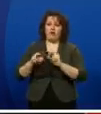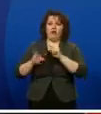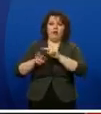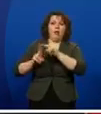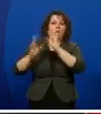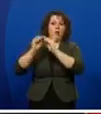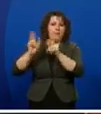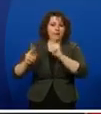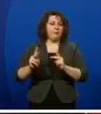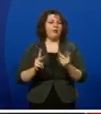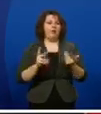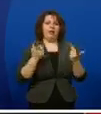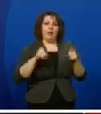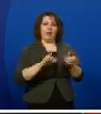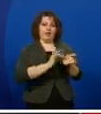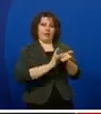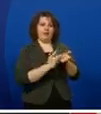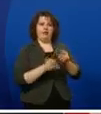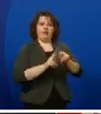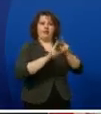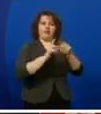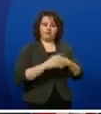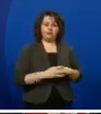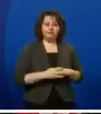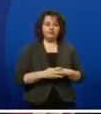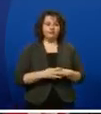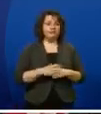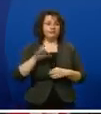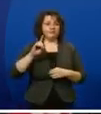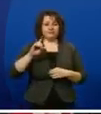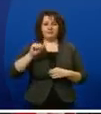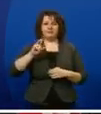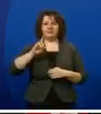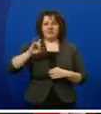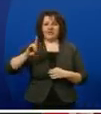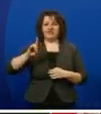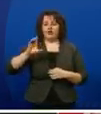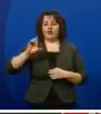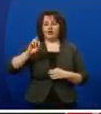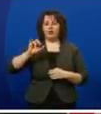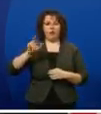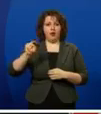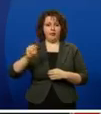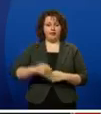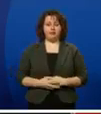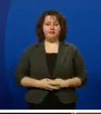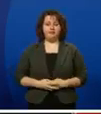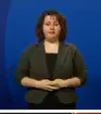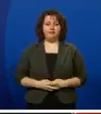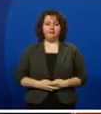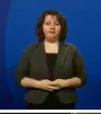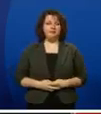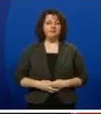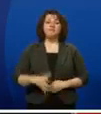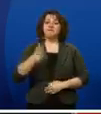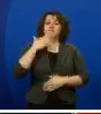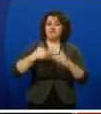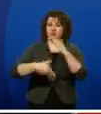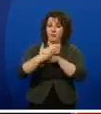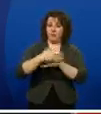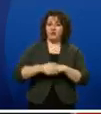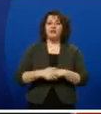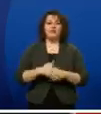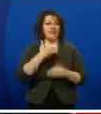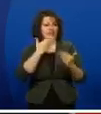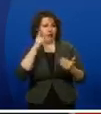and more people become eligible. So David? Good morning. And